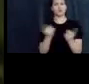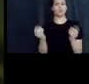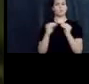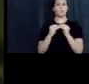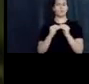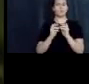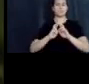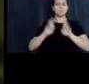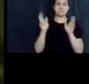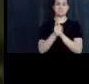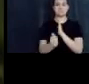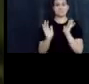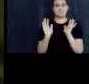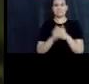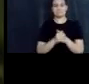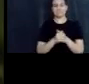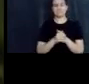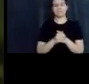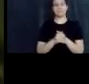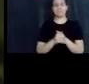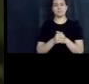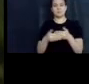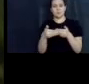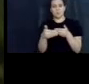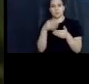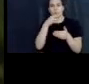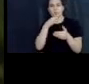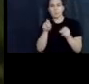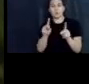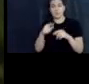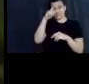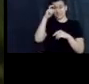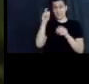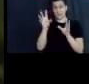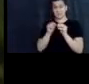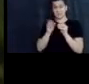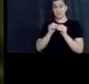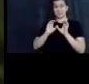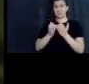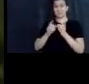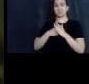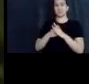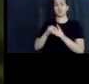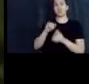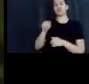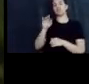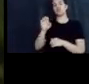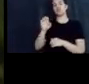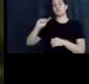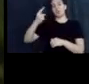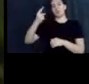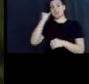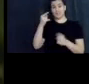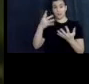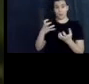So some upcoming opportunities. So our summer session will actually start June 1st. If you are interested in beginning for summer, make